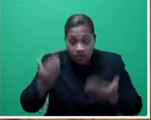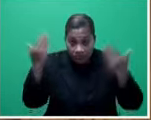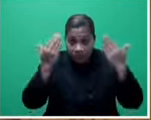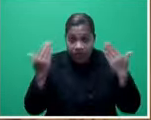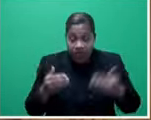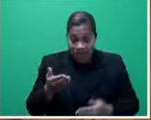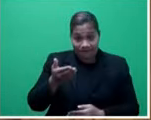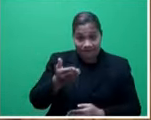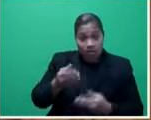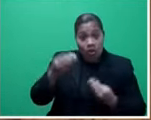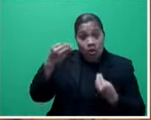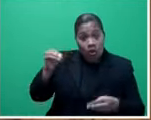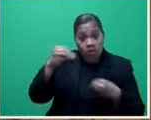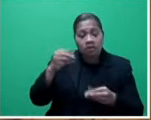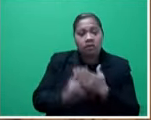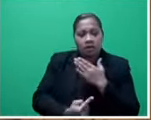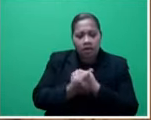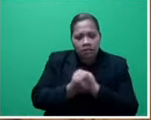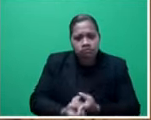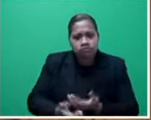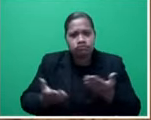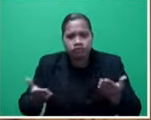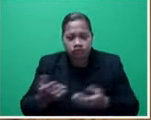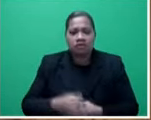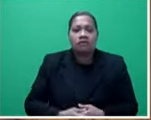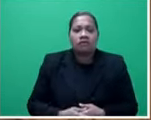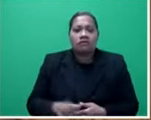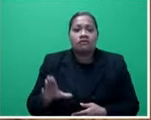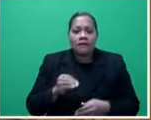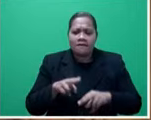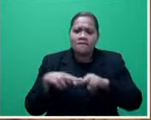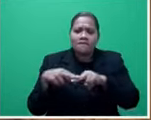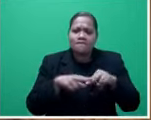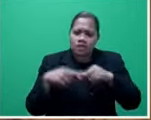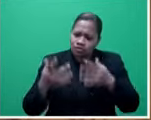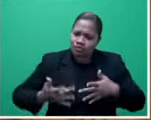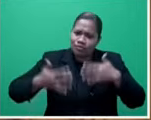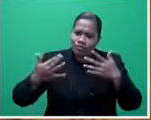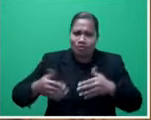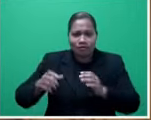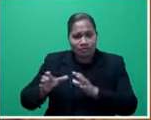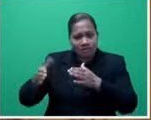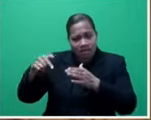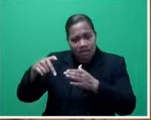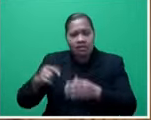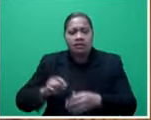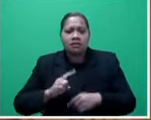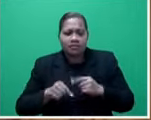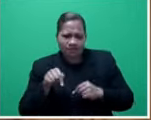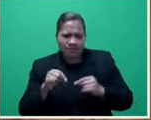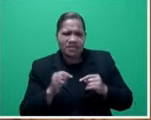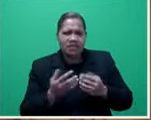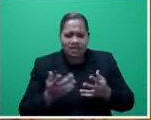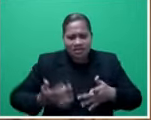performance audit carried out was based on the release made by the Fiji Bureau of Stats on the 2017 population and housing census